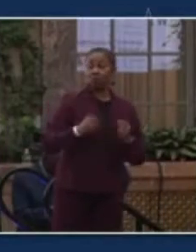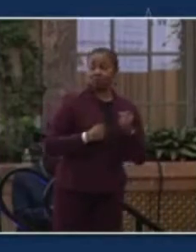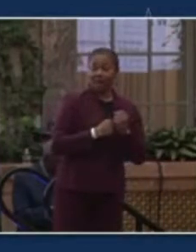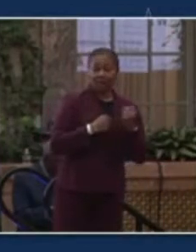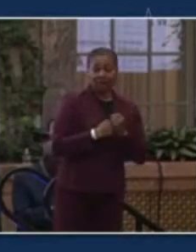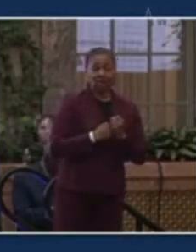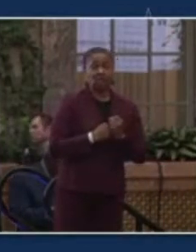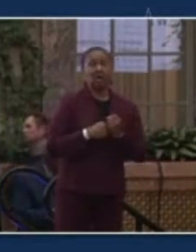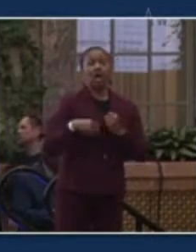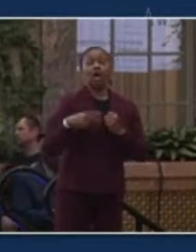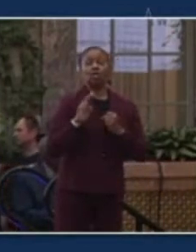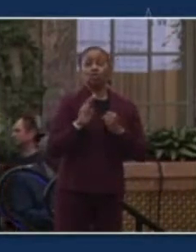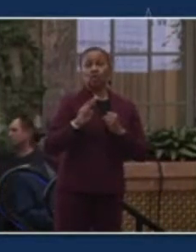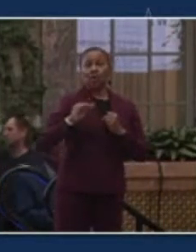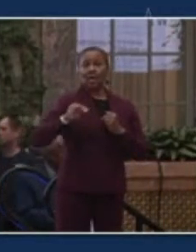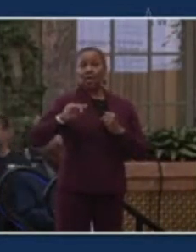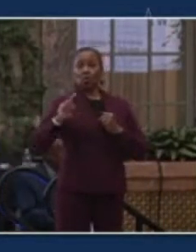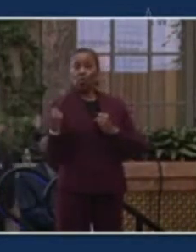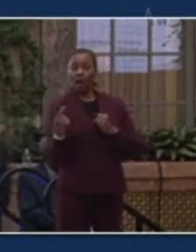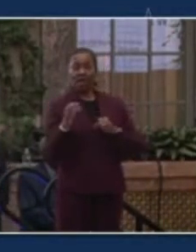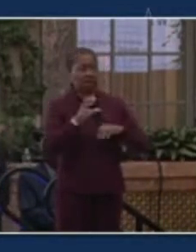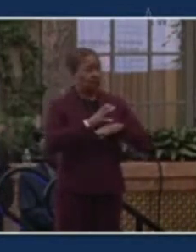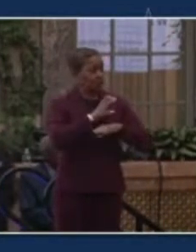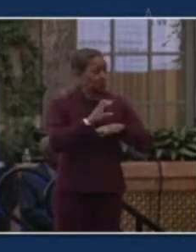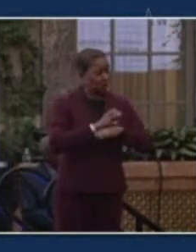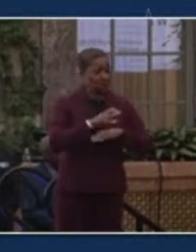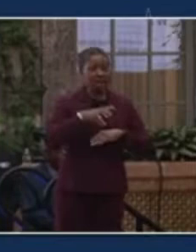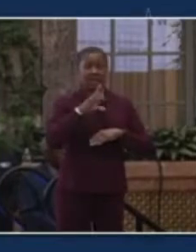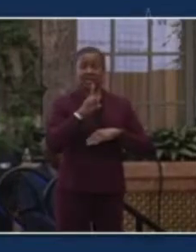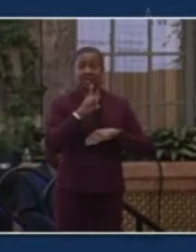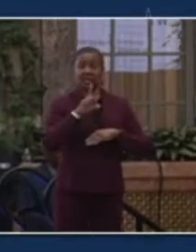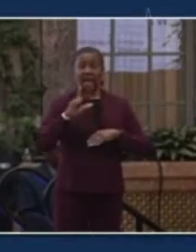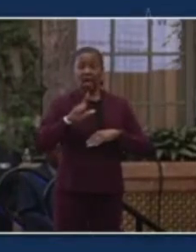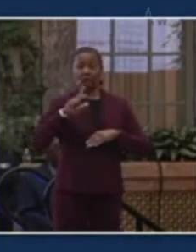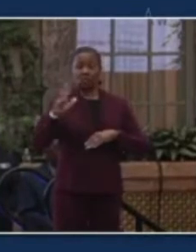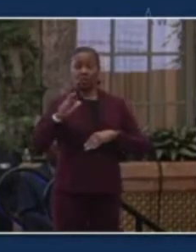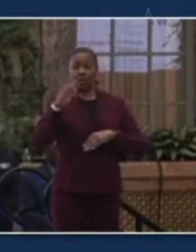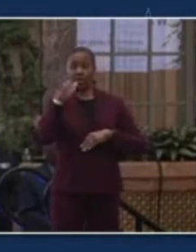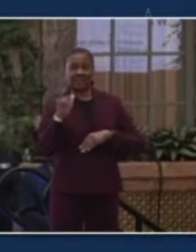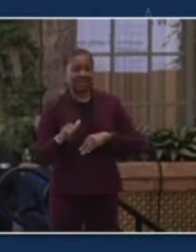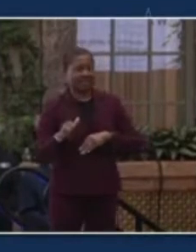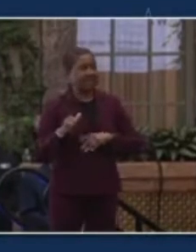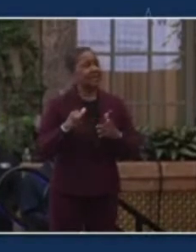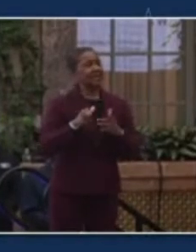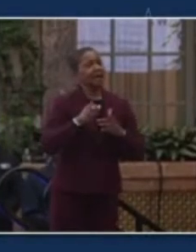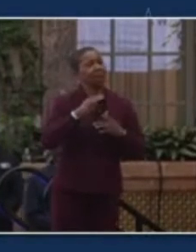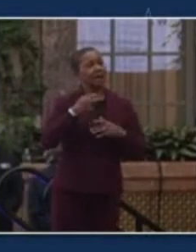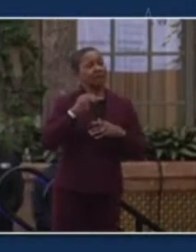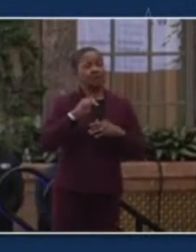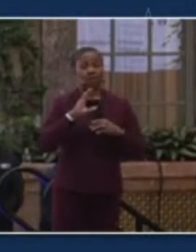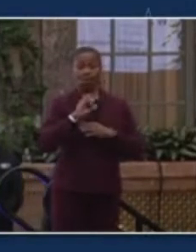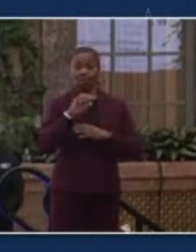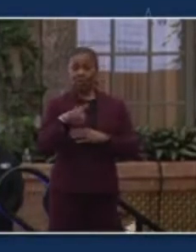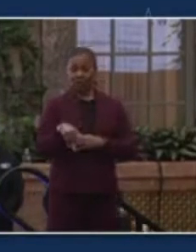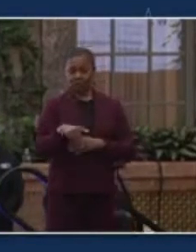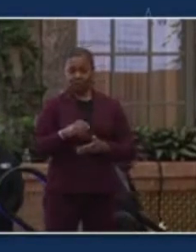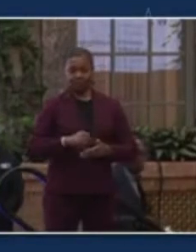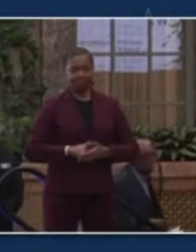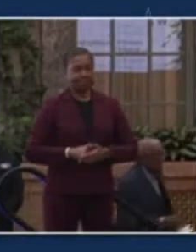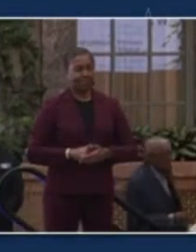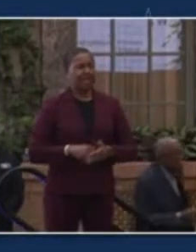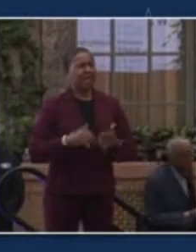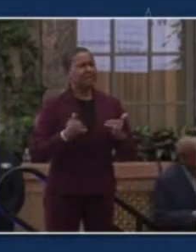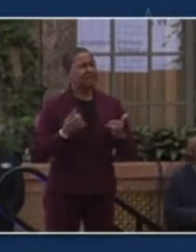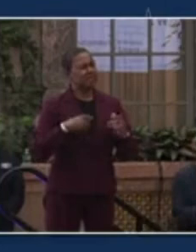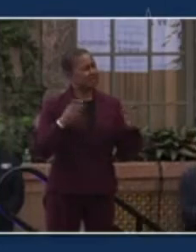co-sponsors 2-in-1 Construction, DL3 Realty, Boulton Corporation.